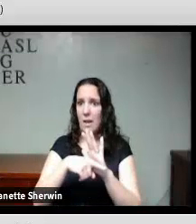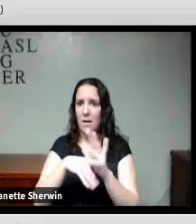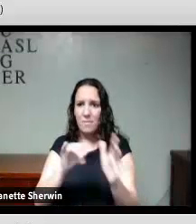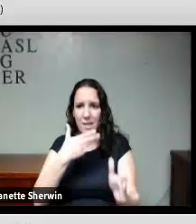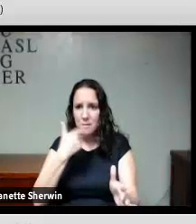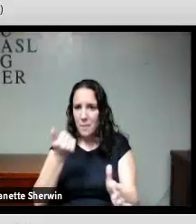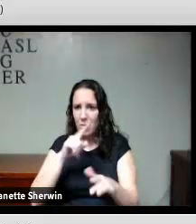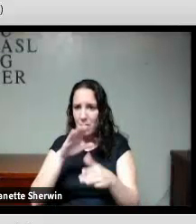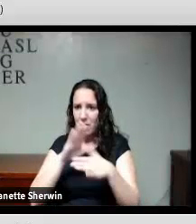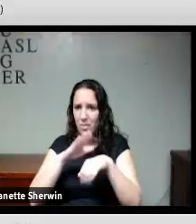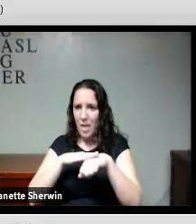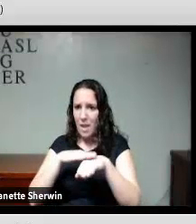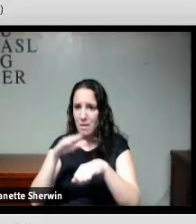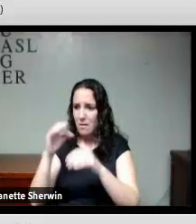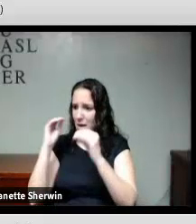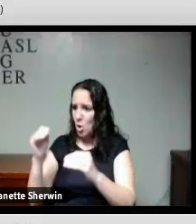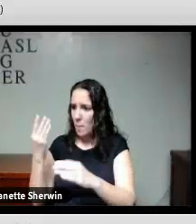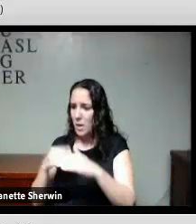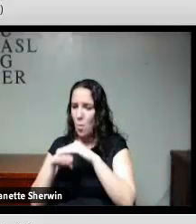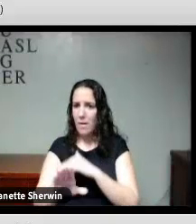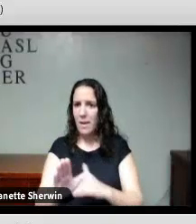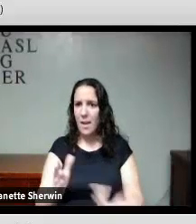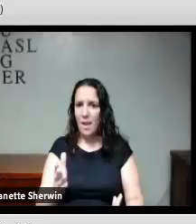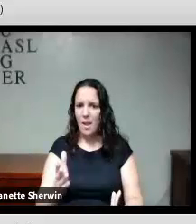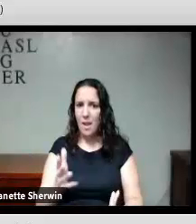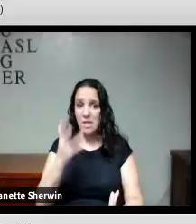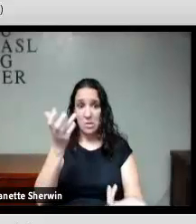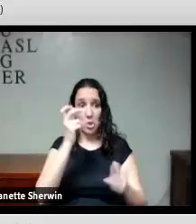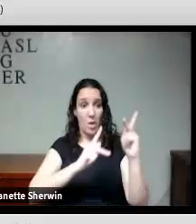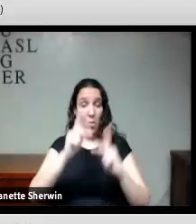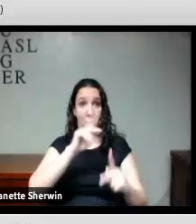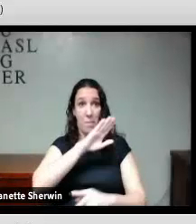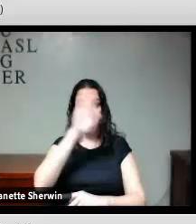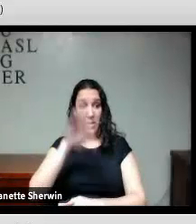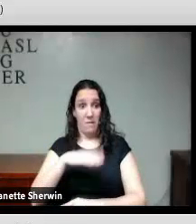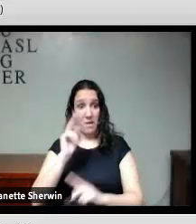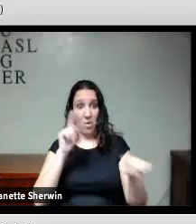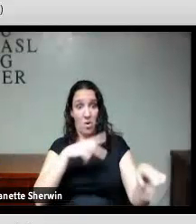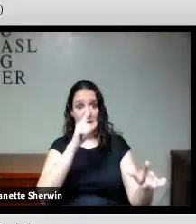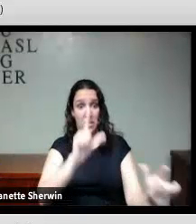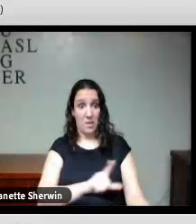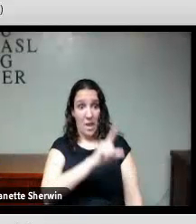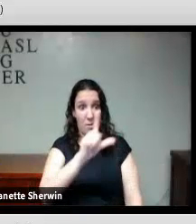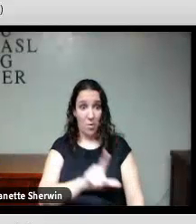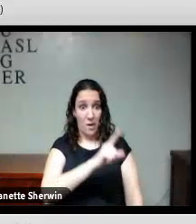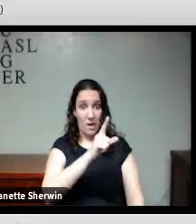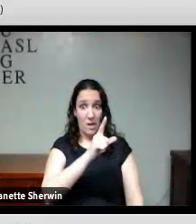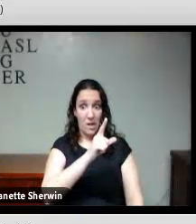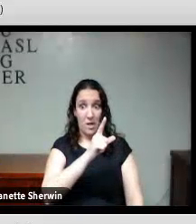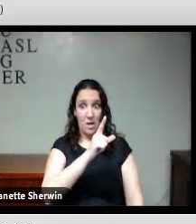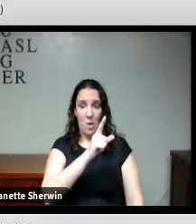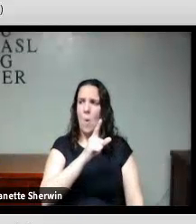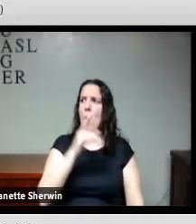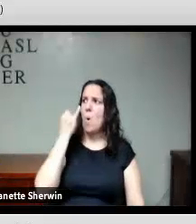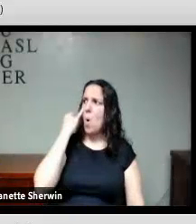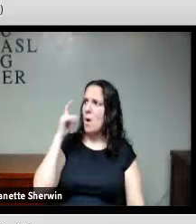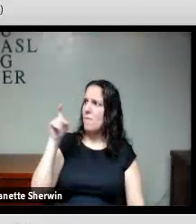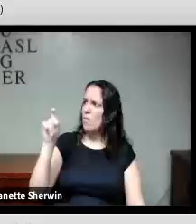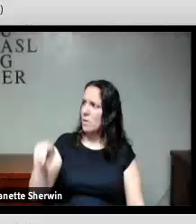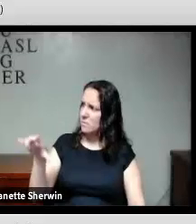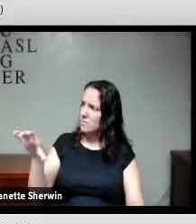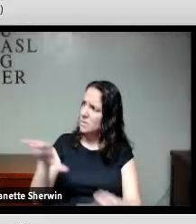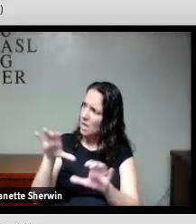that's exactly right. Do we want people out there that have never visited the library? Do we want people that are coming in saying, boy, if you would have done this differently, I could have done